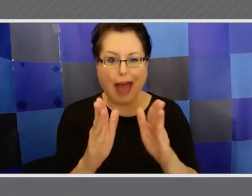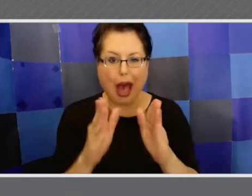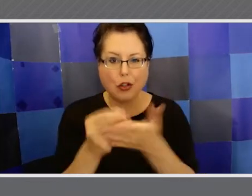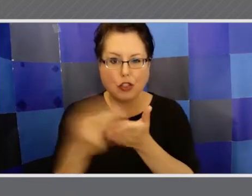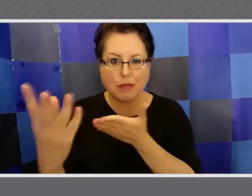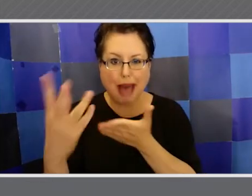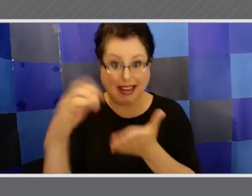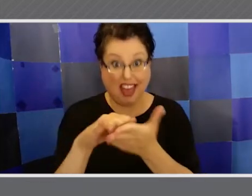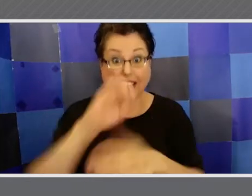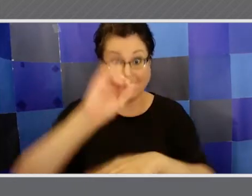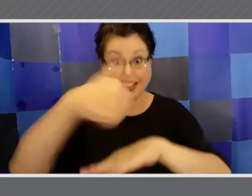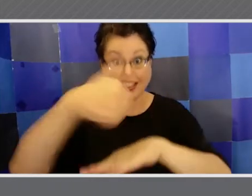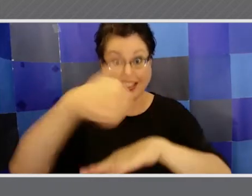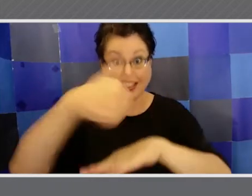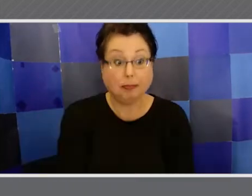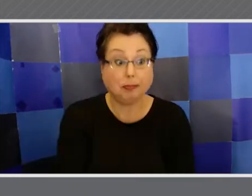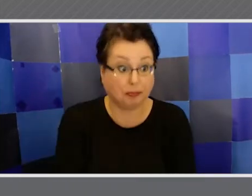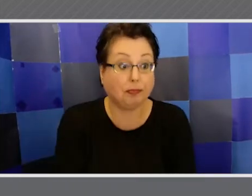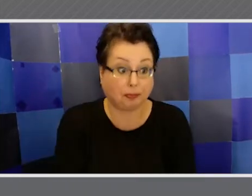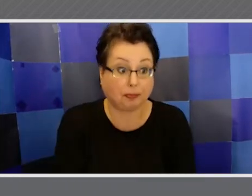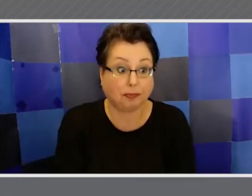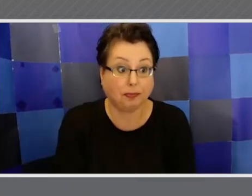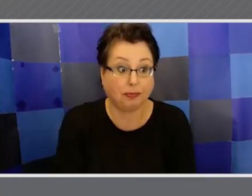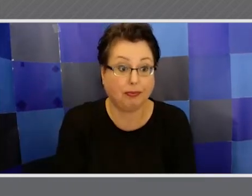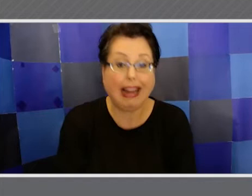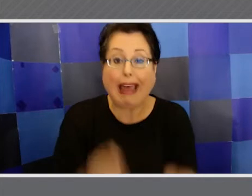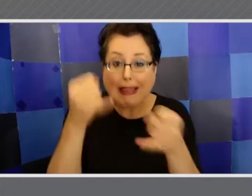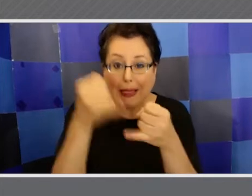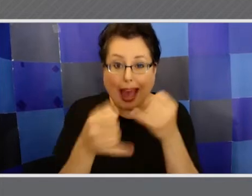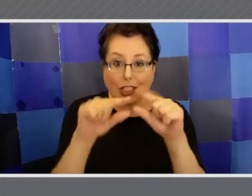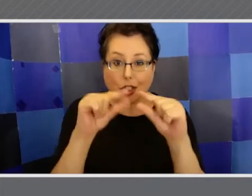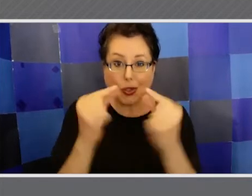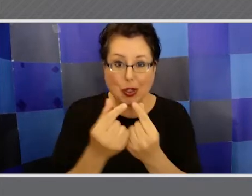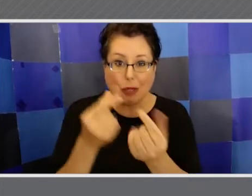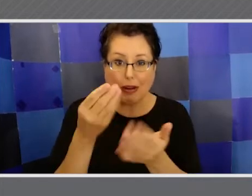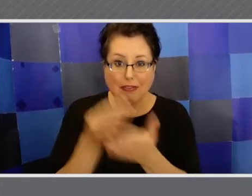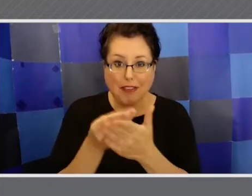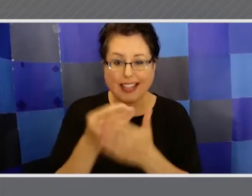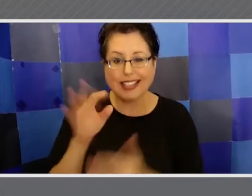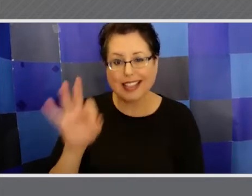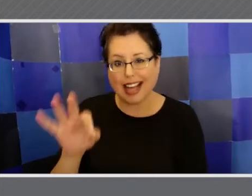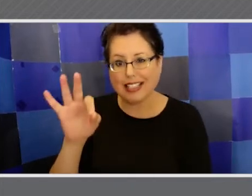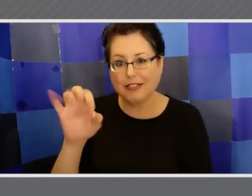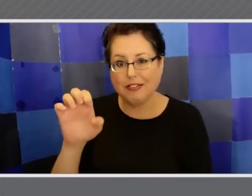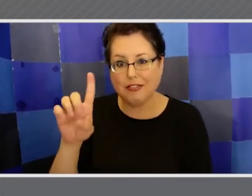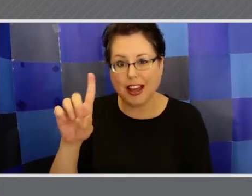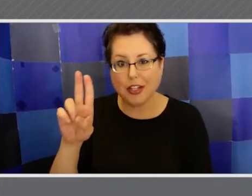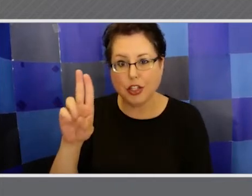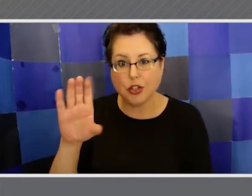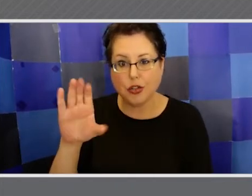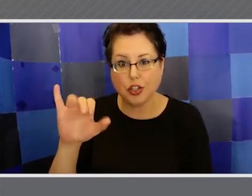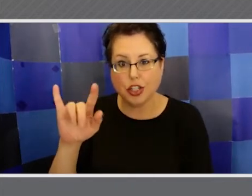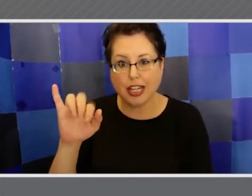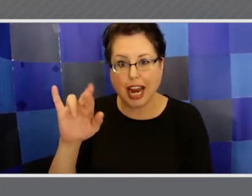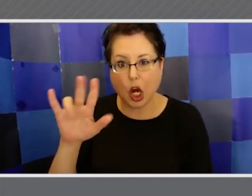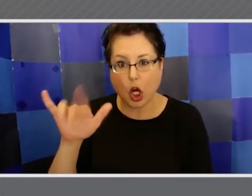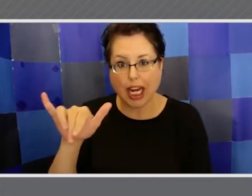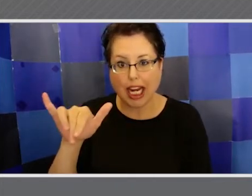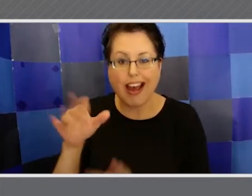City Council. The last group of funds are fiduciary funds. These are ones where we're just really the